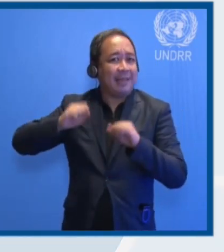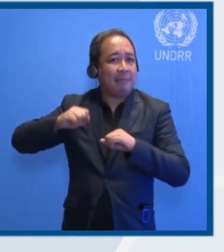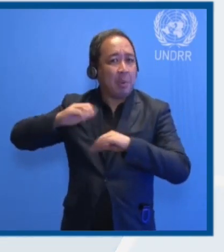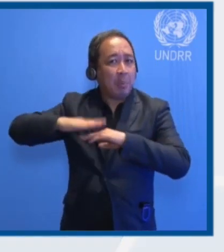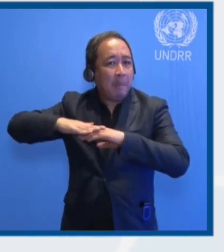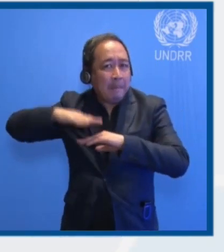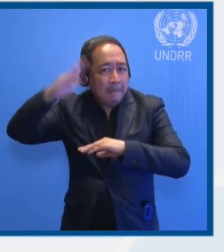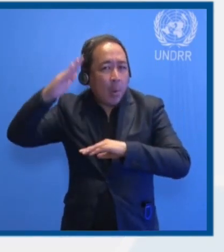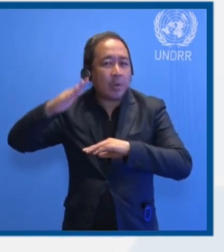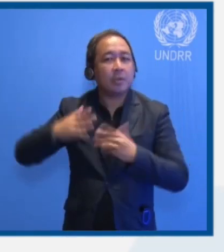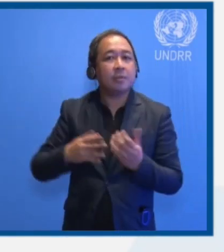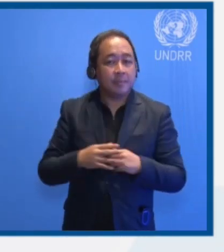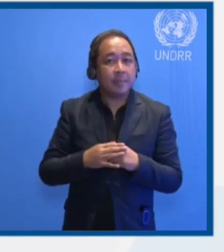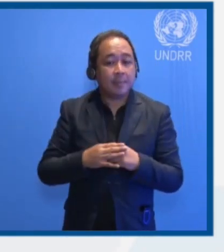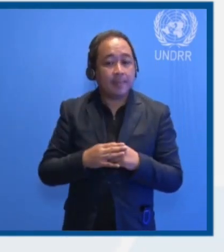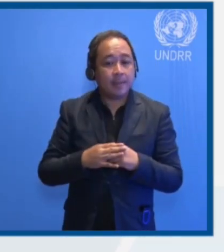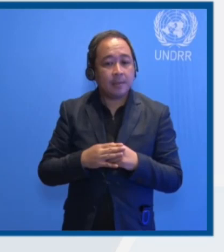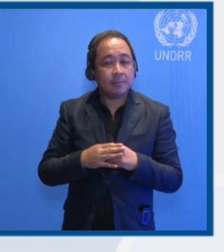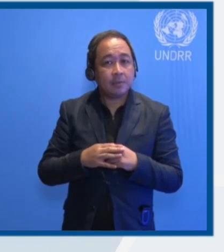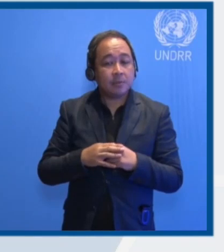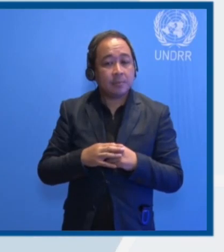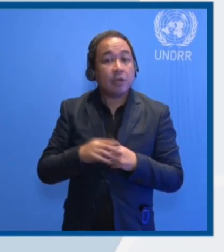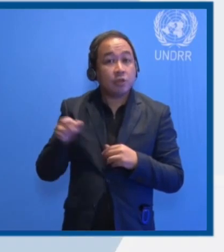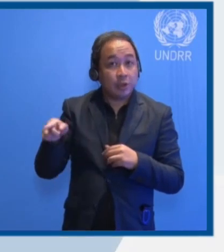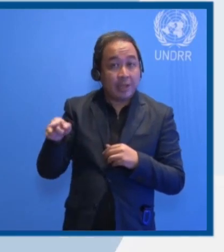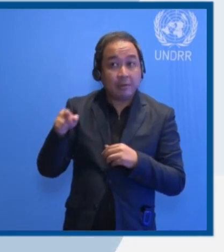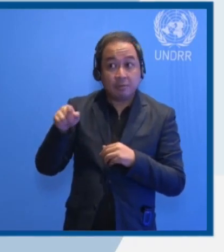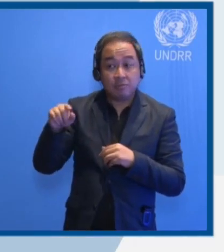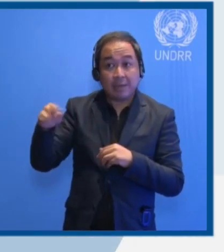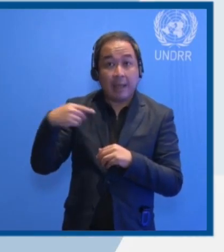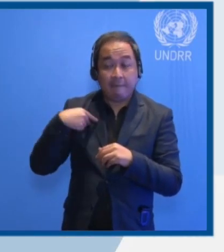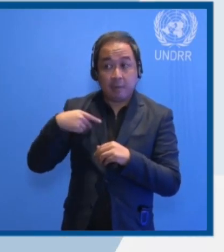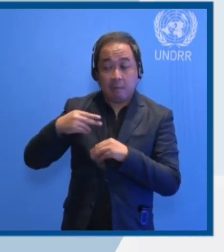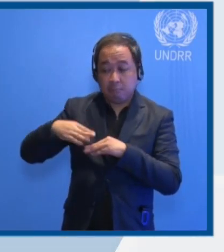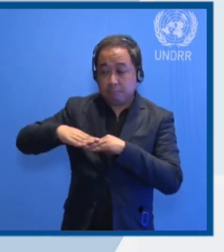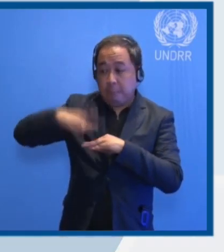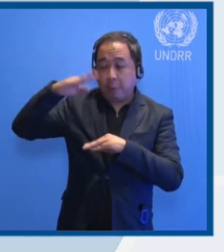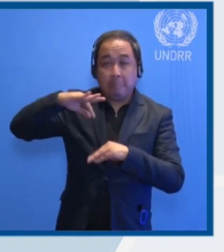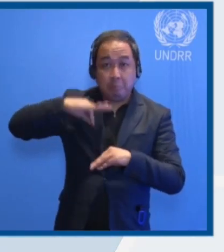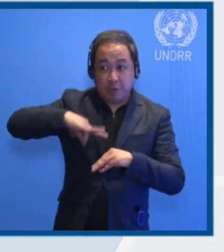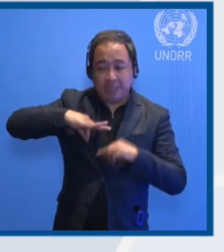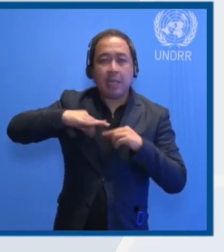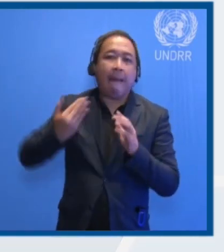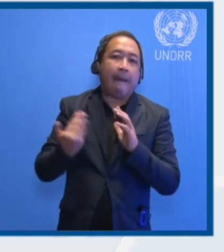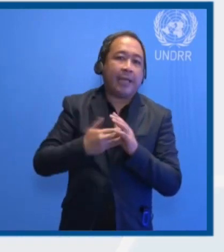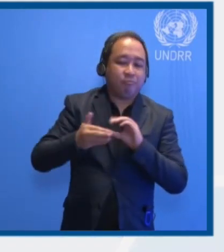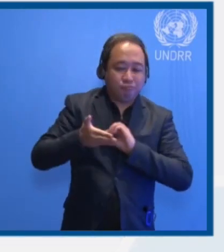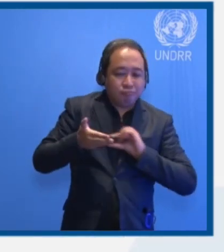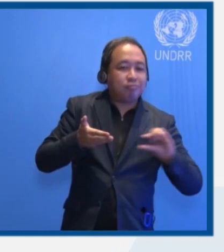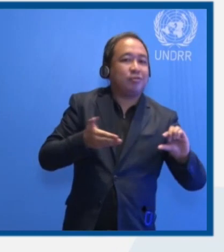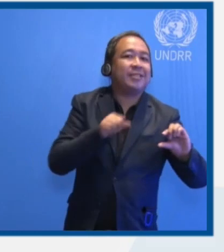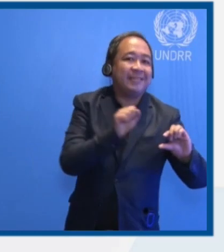flow back into more adaptation investment. Another innovative solution could be